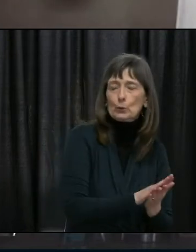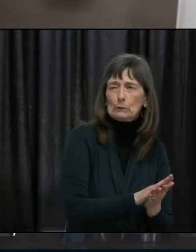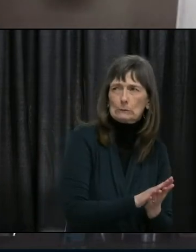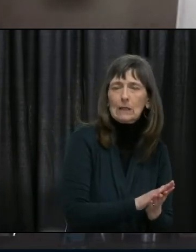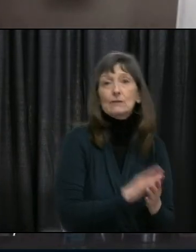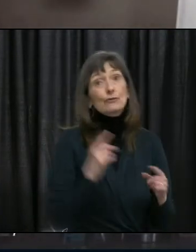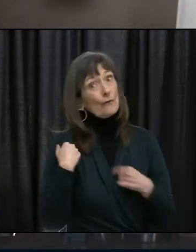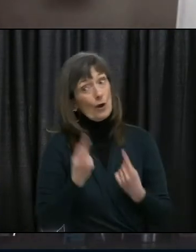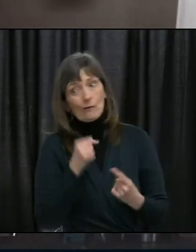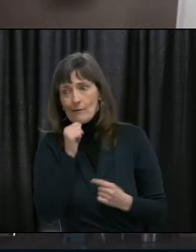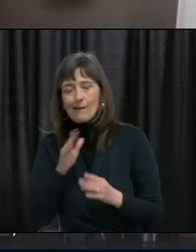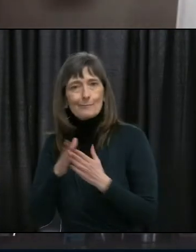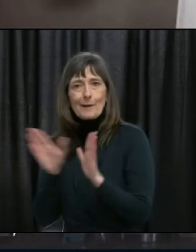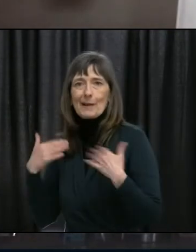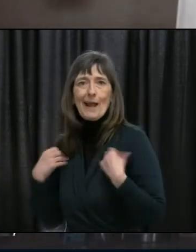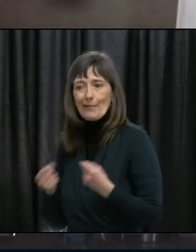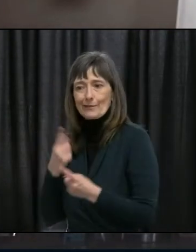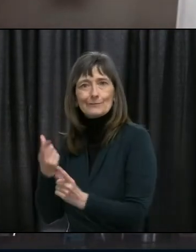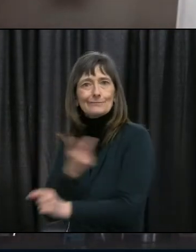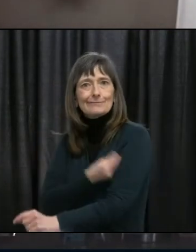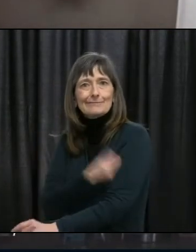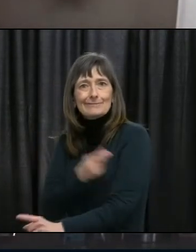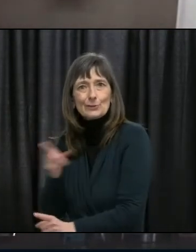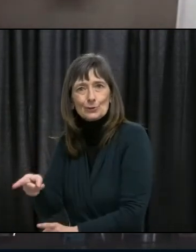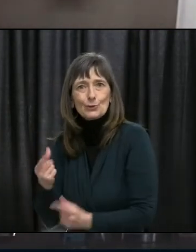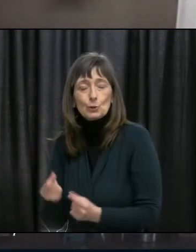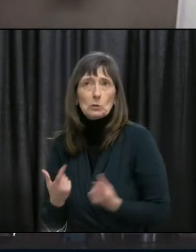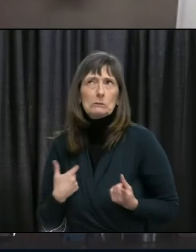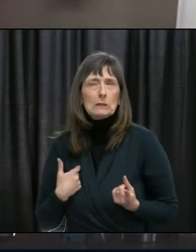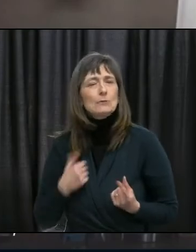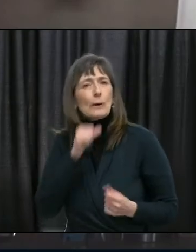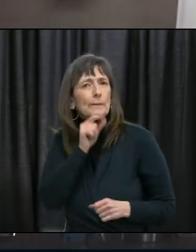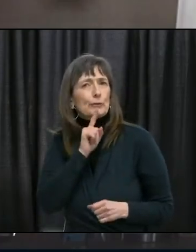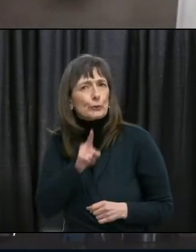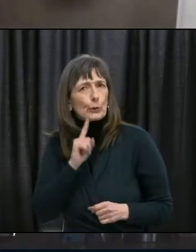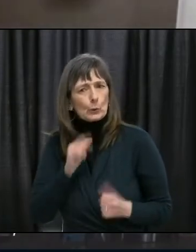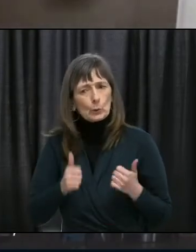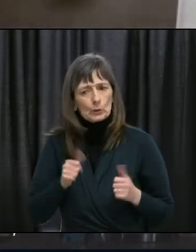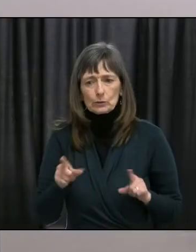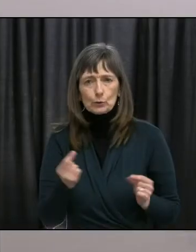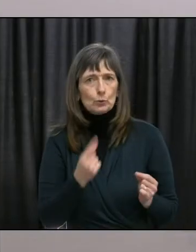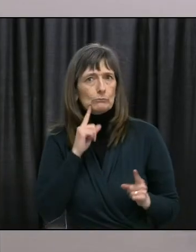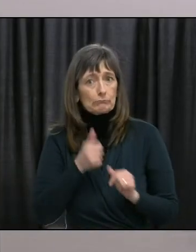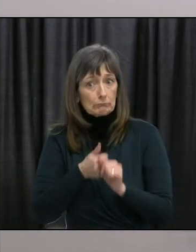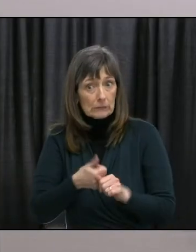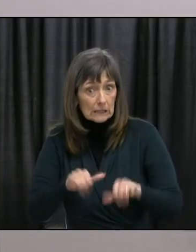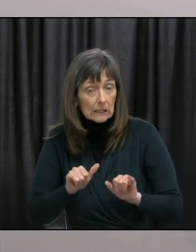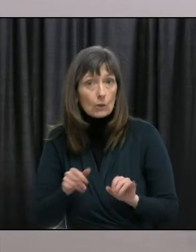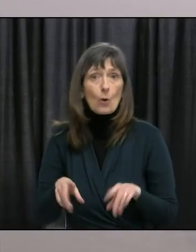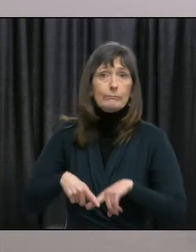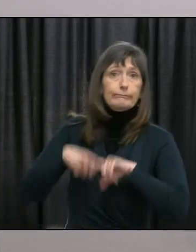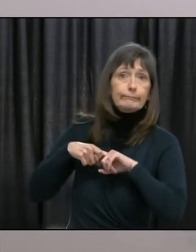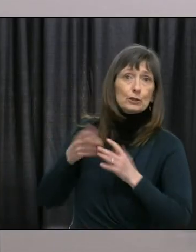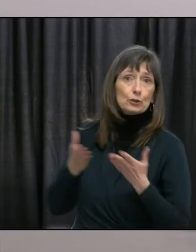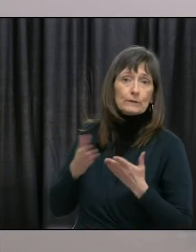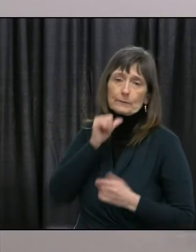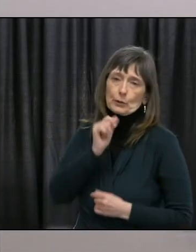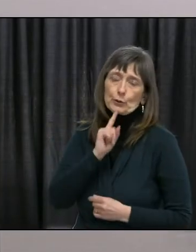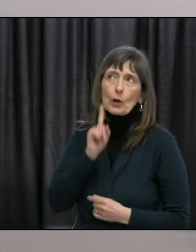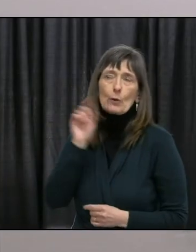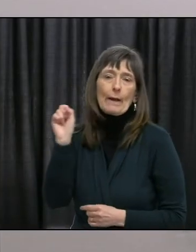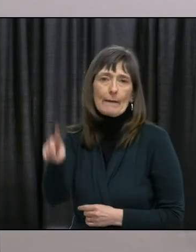through healthcare employees. But I'll find out for you and we'll let you know. Thank you. Our next